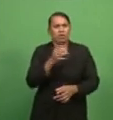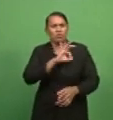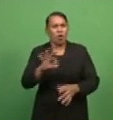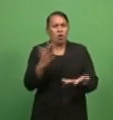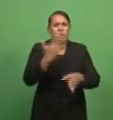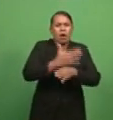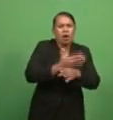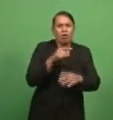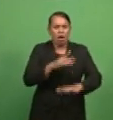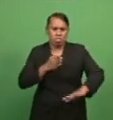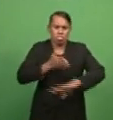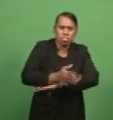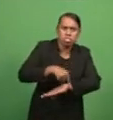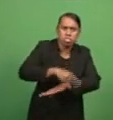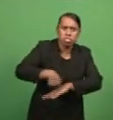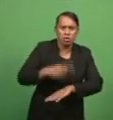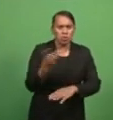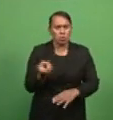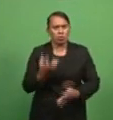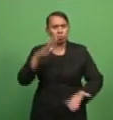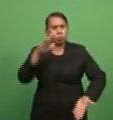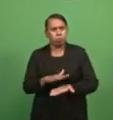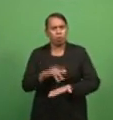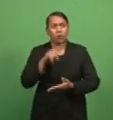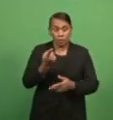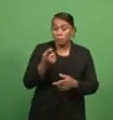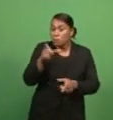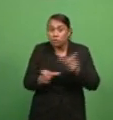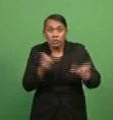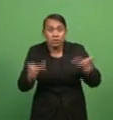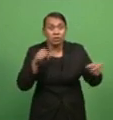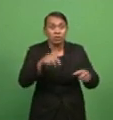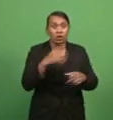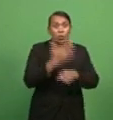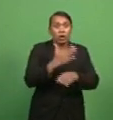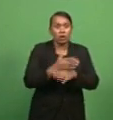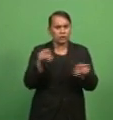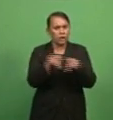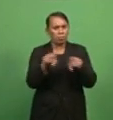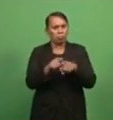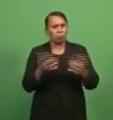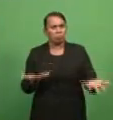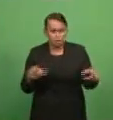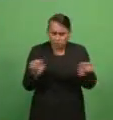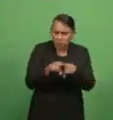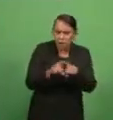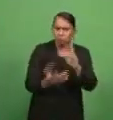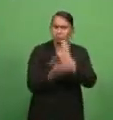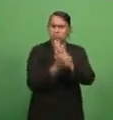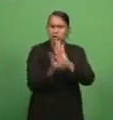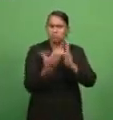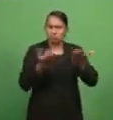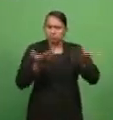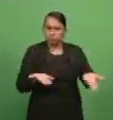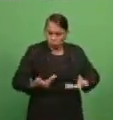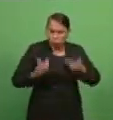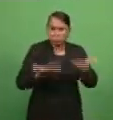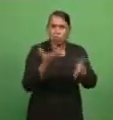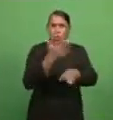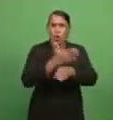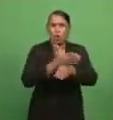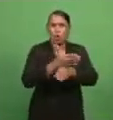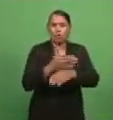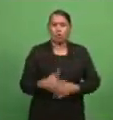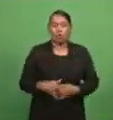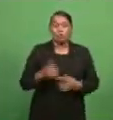the hourly rate because the person is still doing the same job, and they still have the same level of expertise. A reduction in